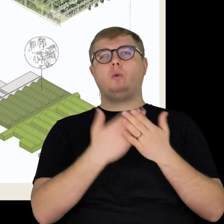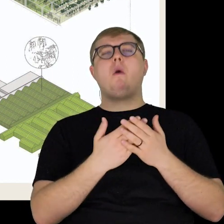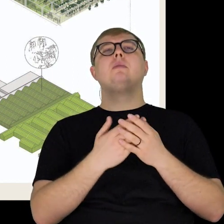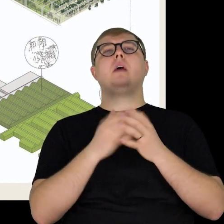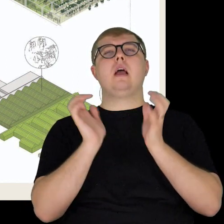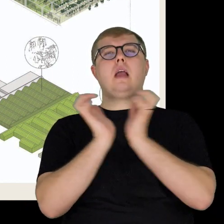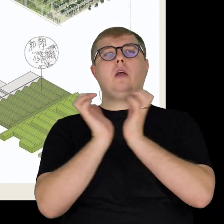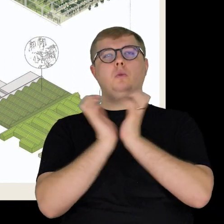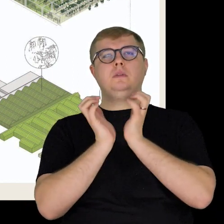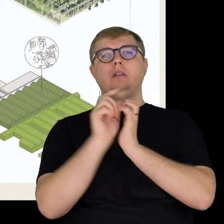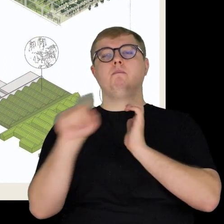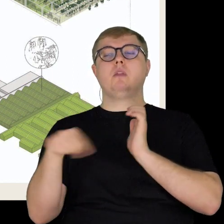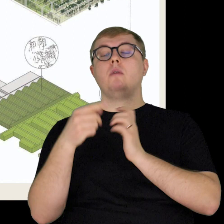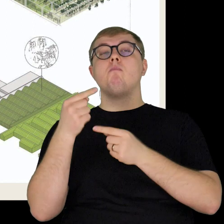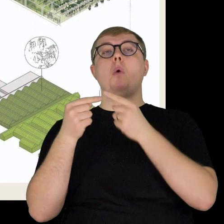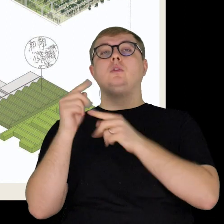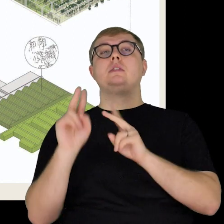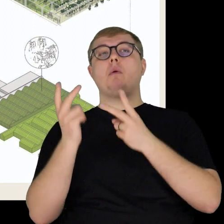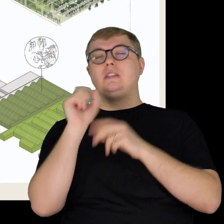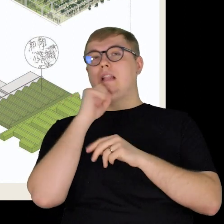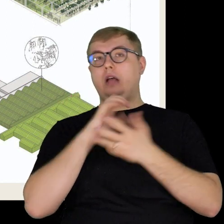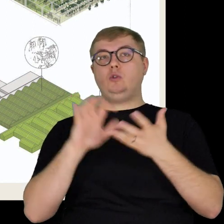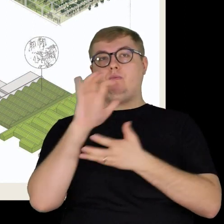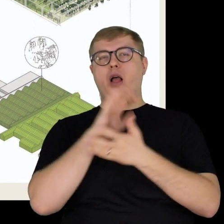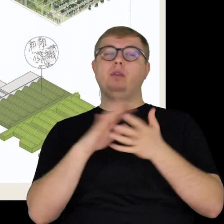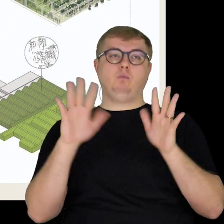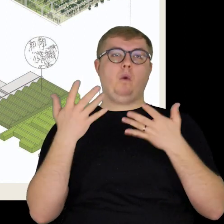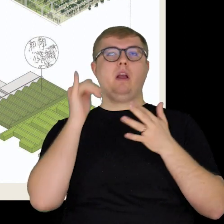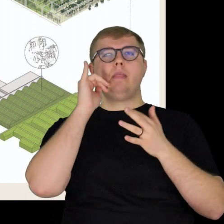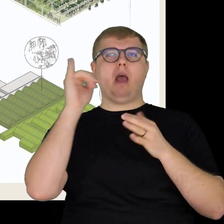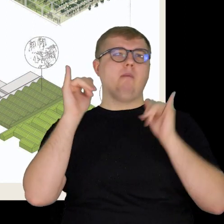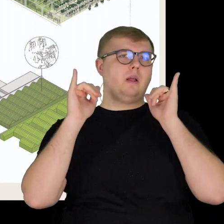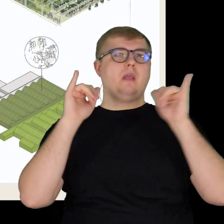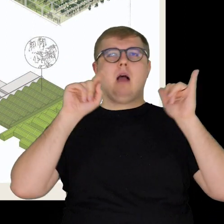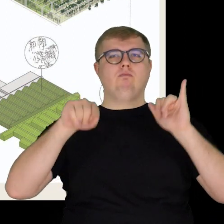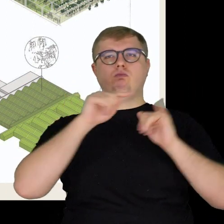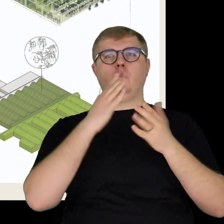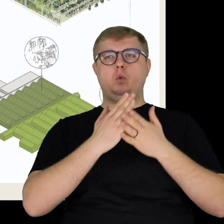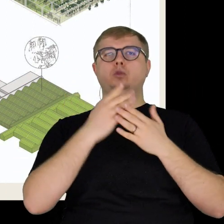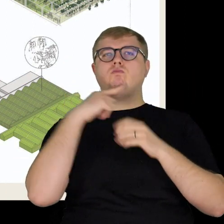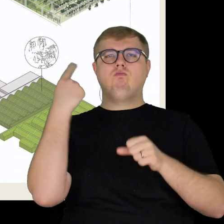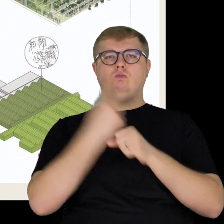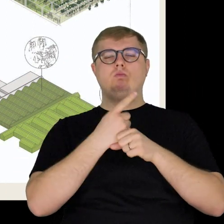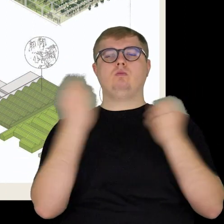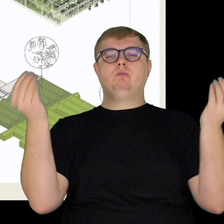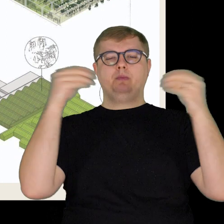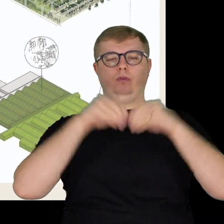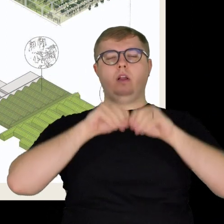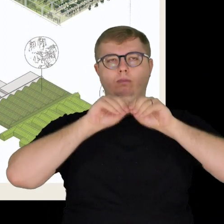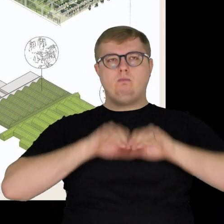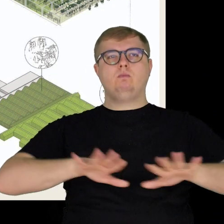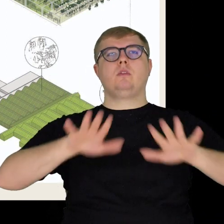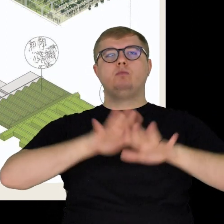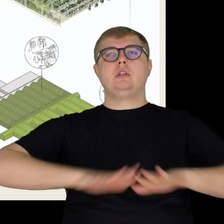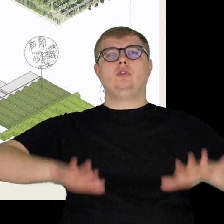World. So these ideas, these words, these discourses get kind of reinscribed into space. So you're walking into this kind of big dome, which